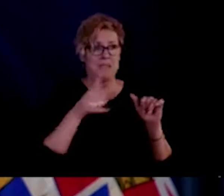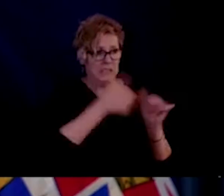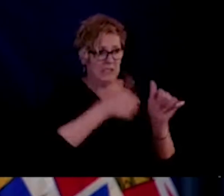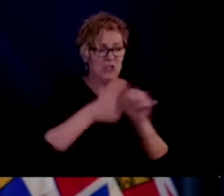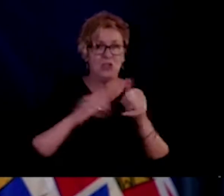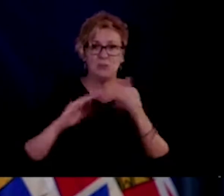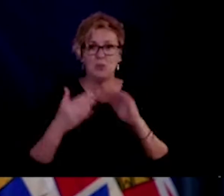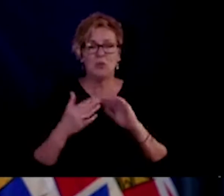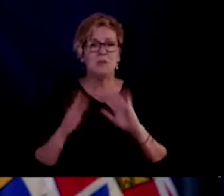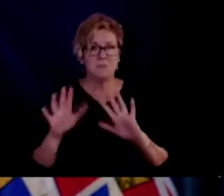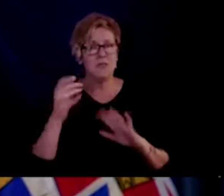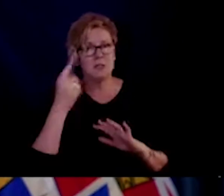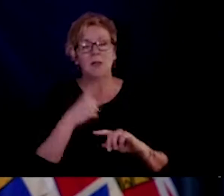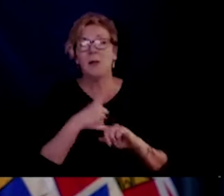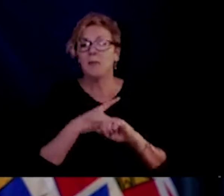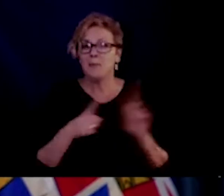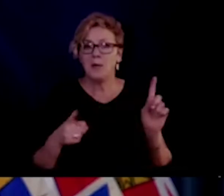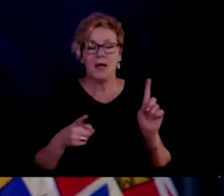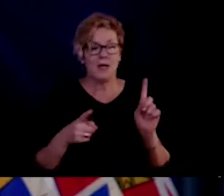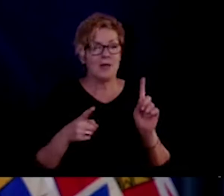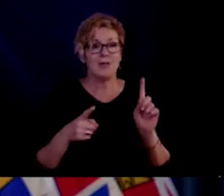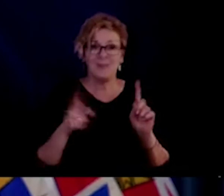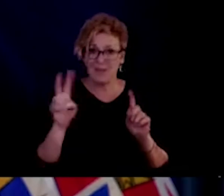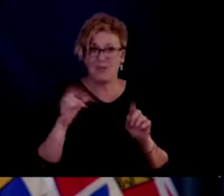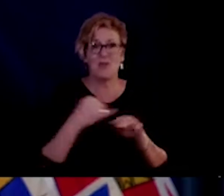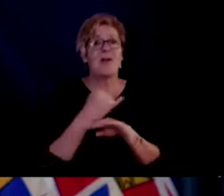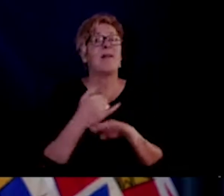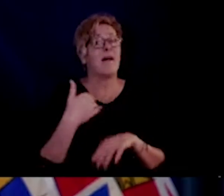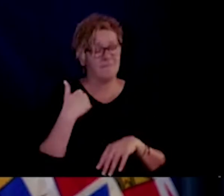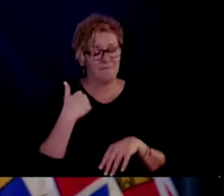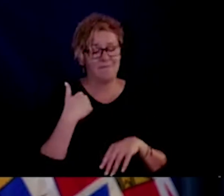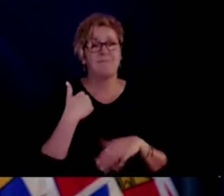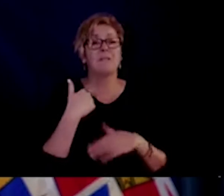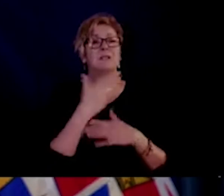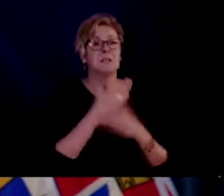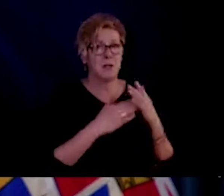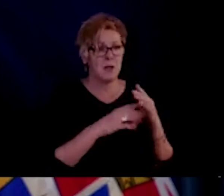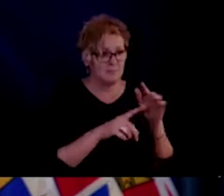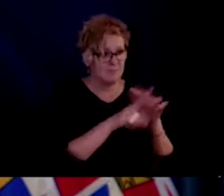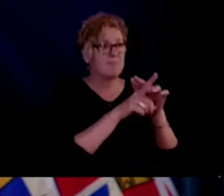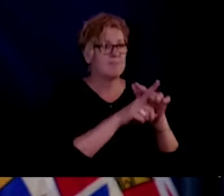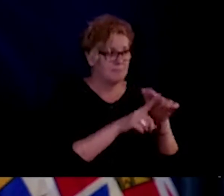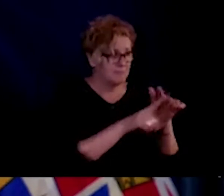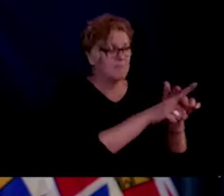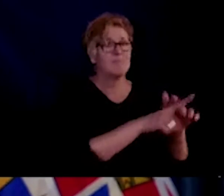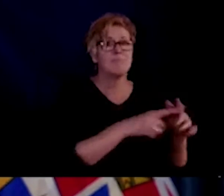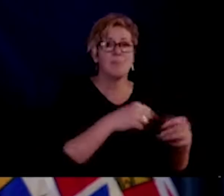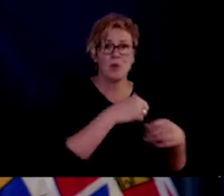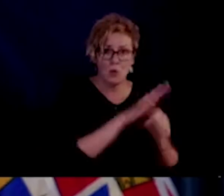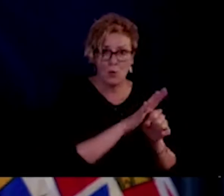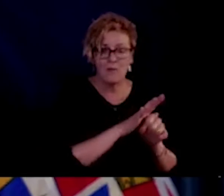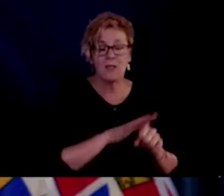Authority in making sure we had all the provisions in place that are needed to protect our care homes. And as you say, because we don't